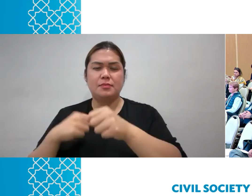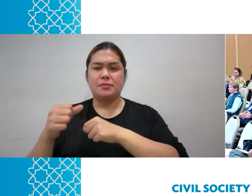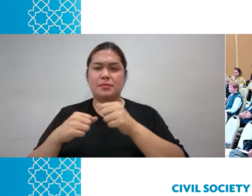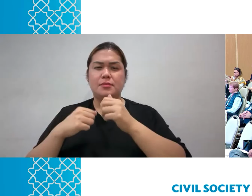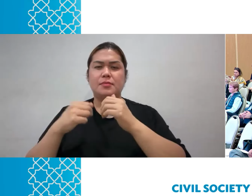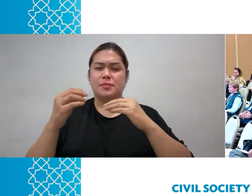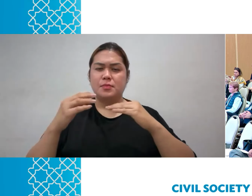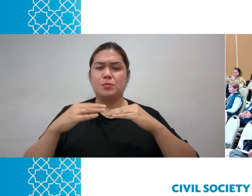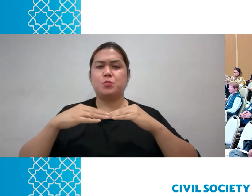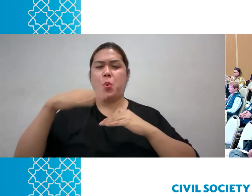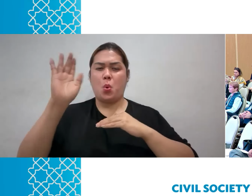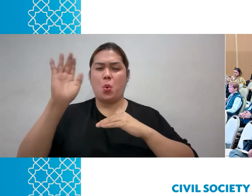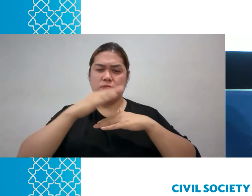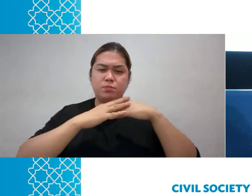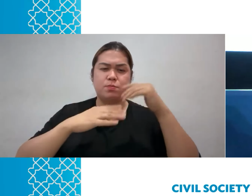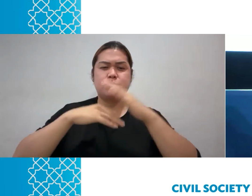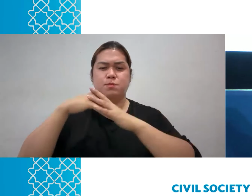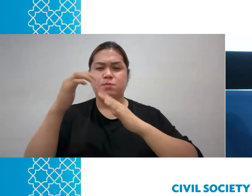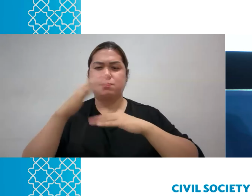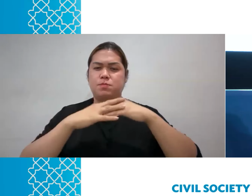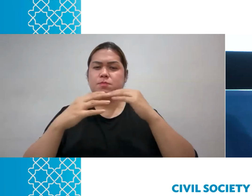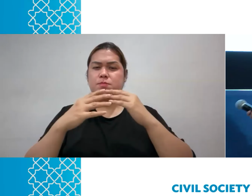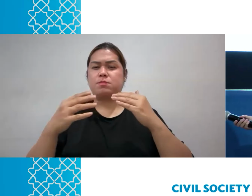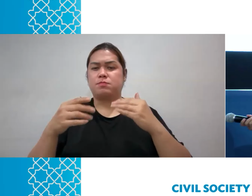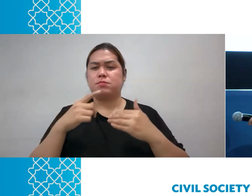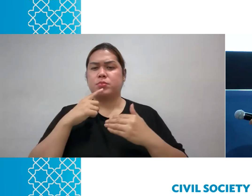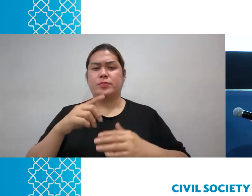when I say that it's meaningful engagement. Thank you.